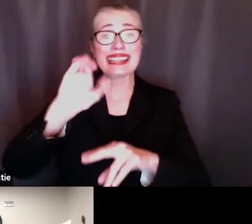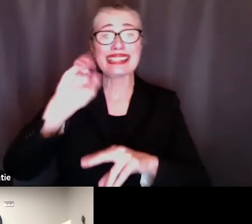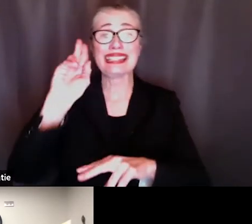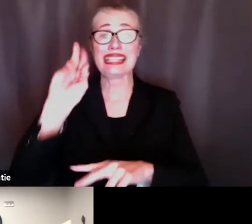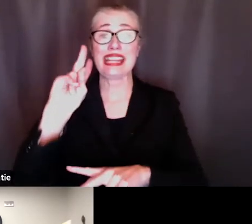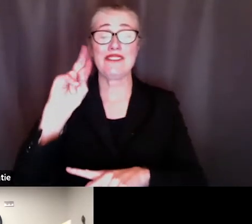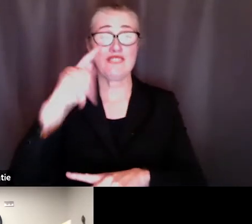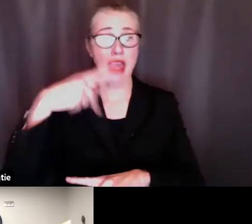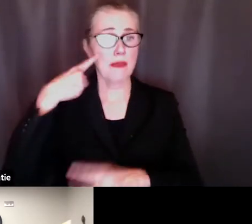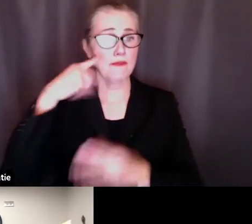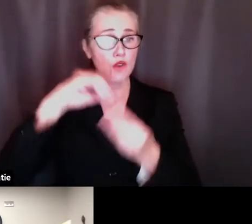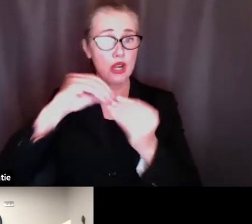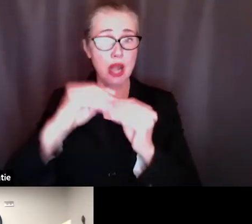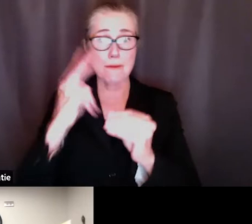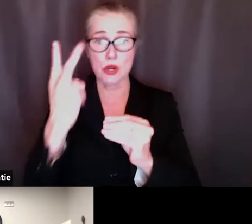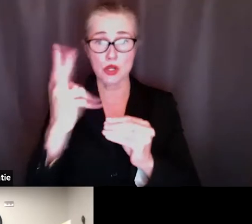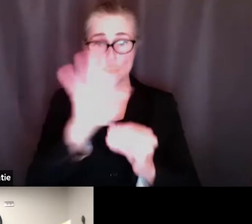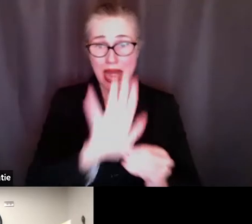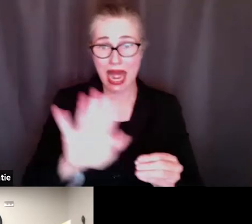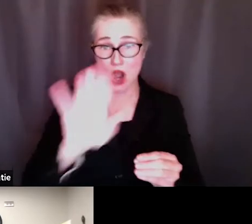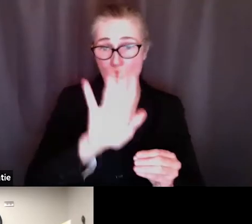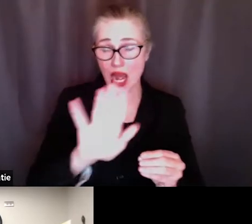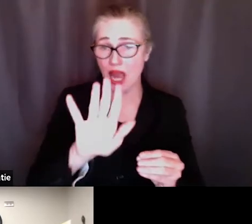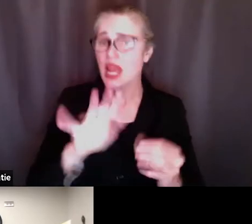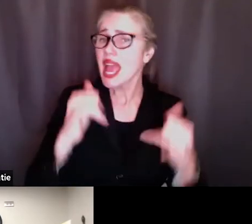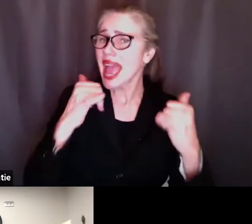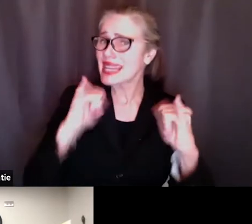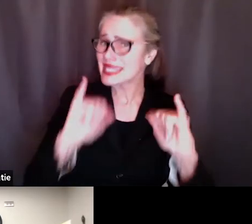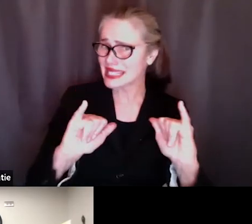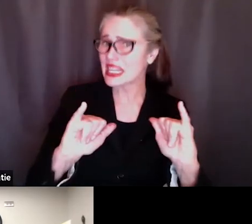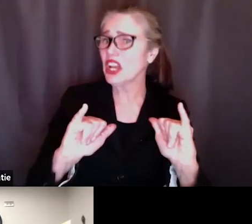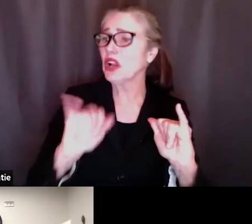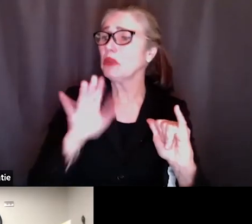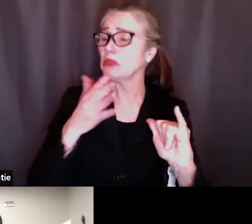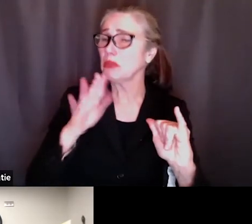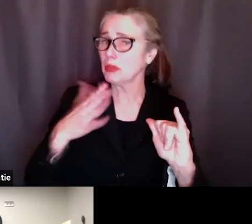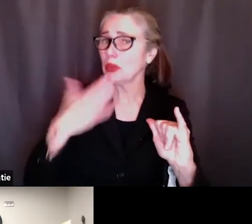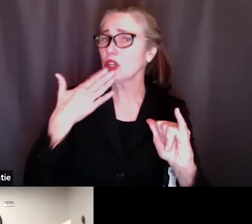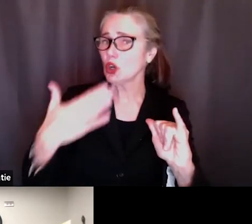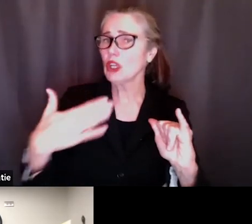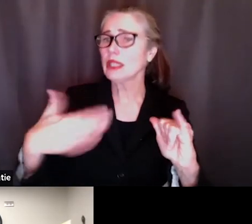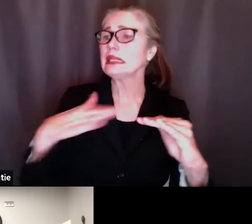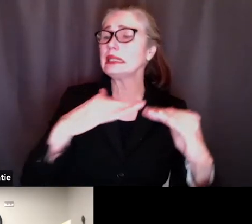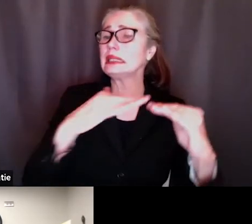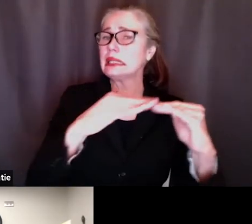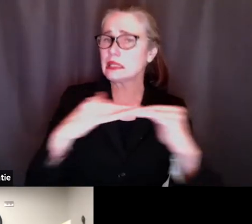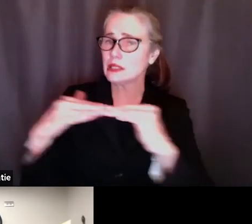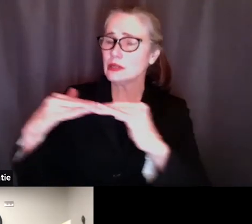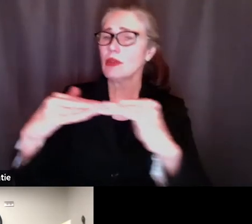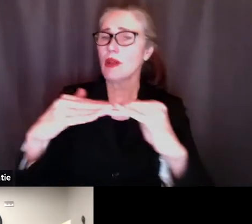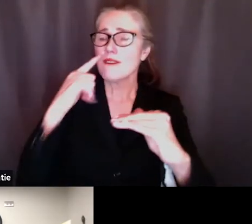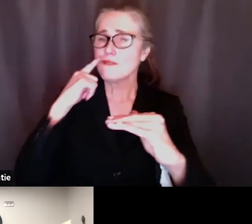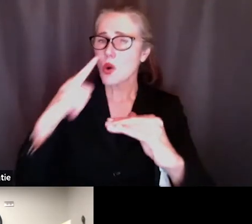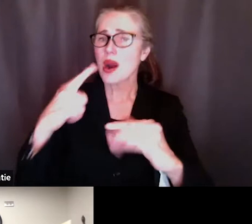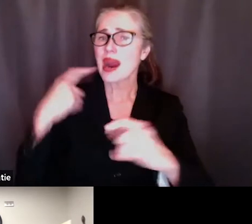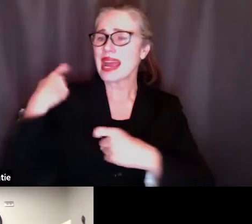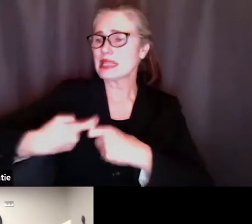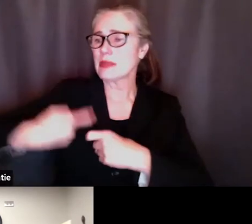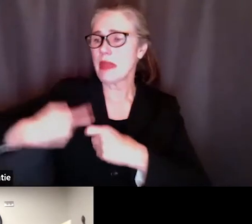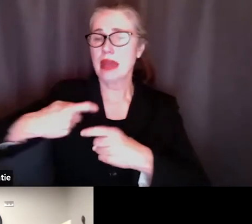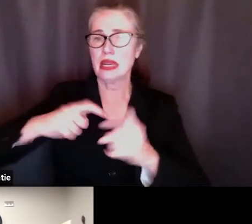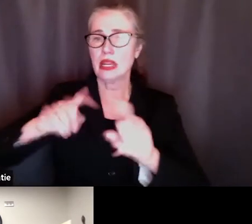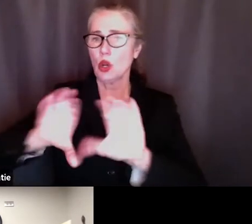maintaining a pretty good distribution across the hispanic population each trusty area